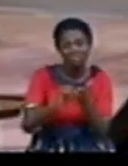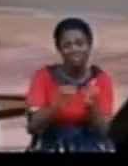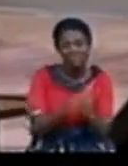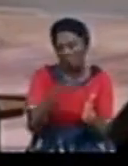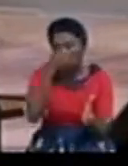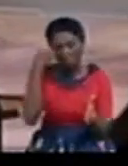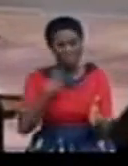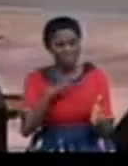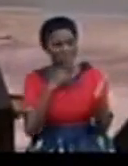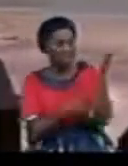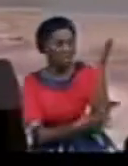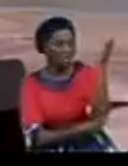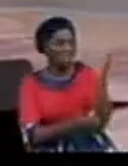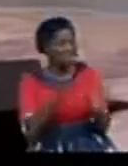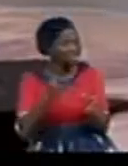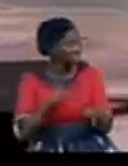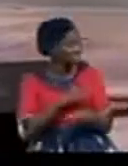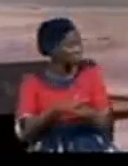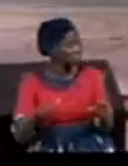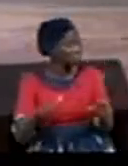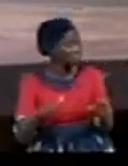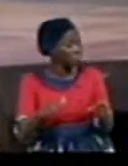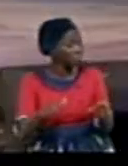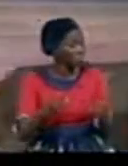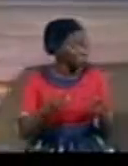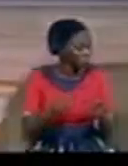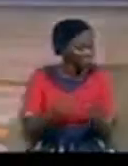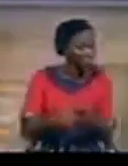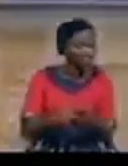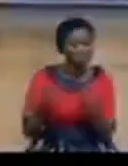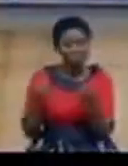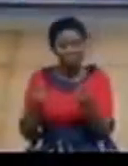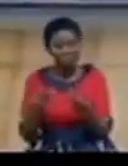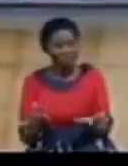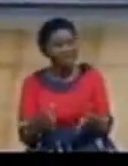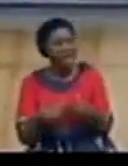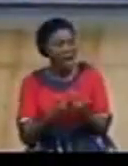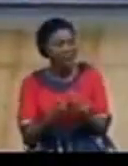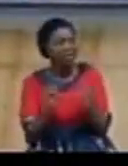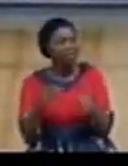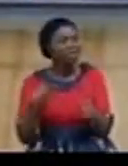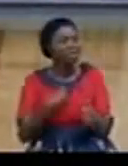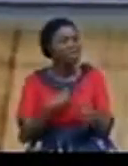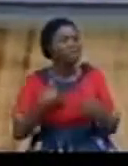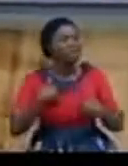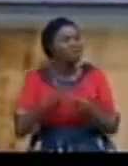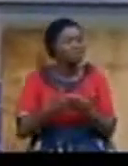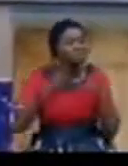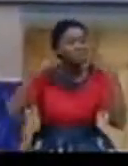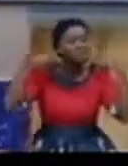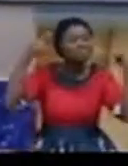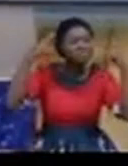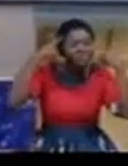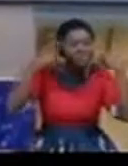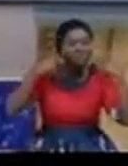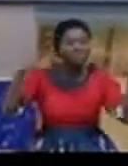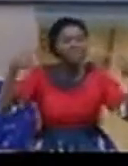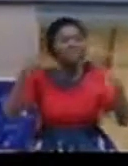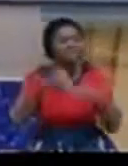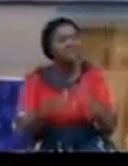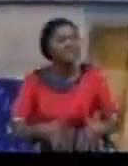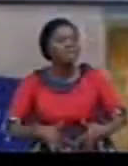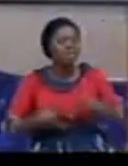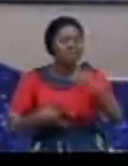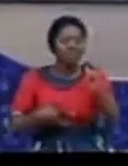poor, if we don't sin, if we don't do this, are we going to make it in life? But those poor people, he